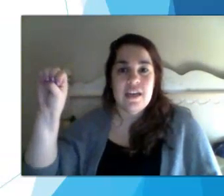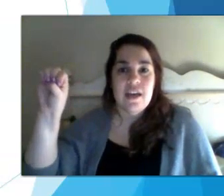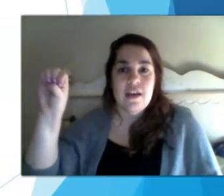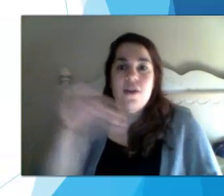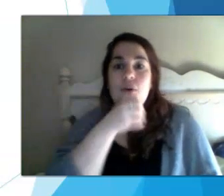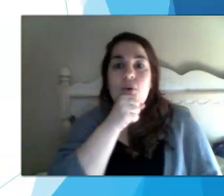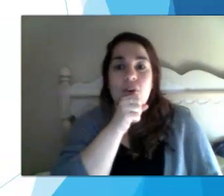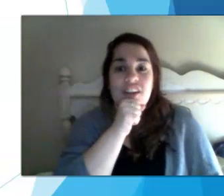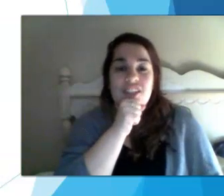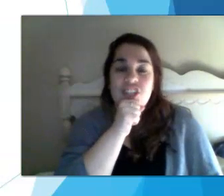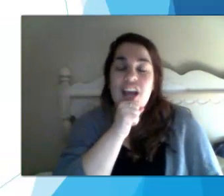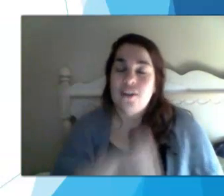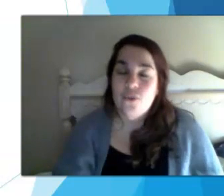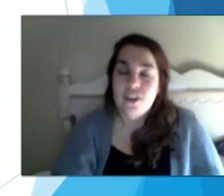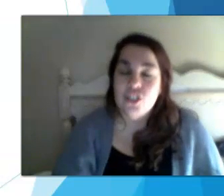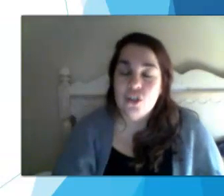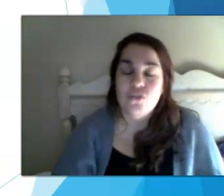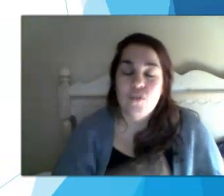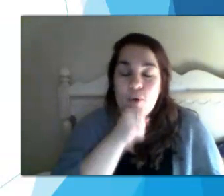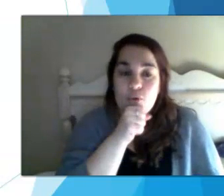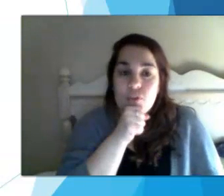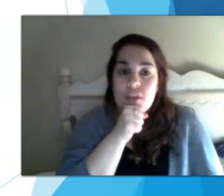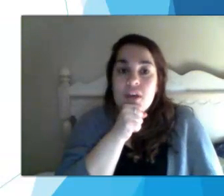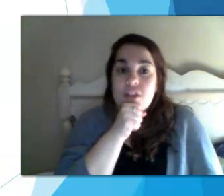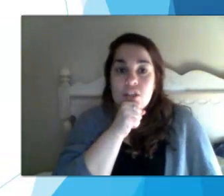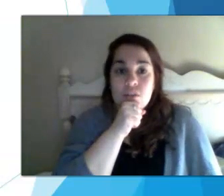O-R-A-N-G-E. Orange. And orange goes for